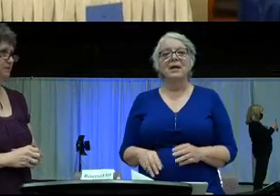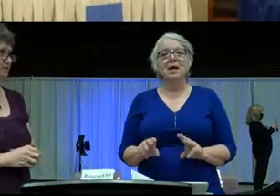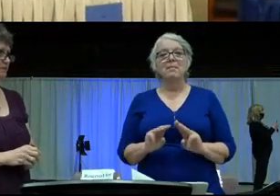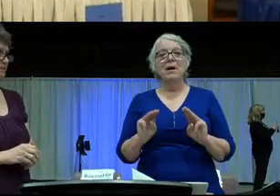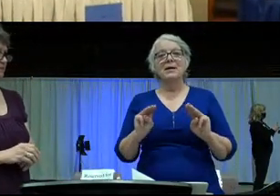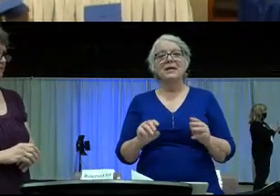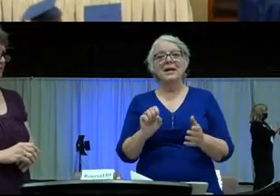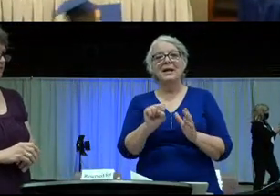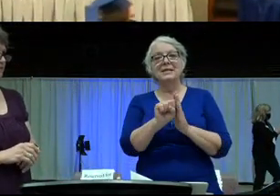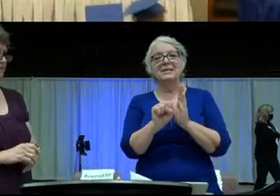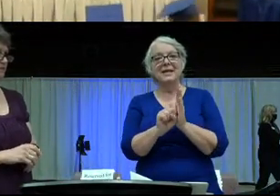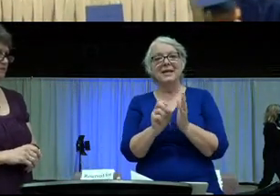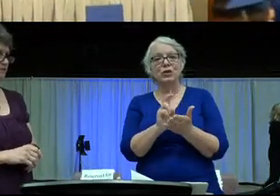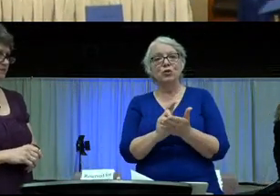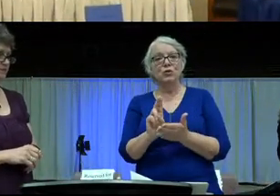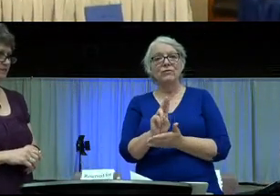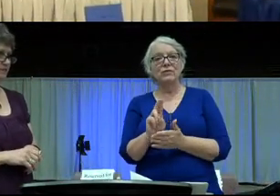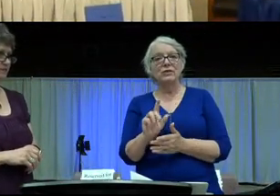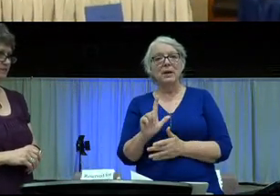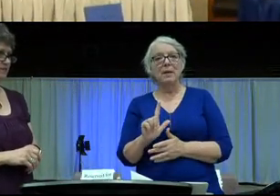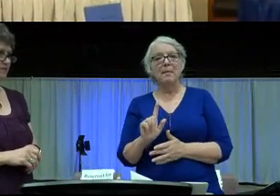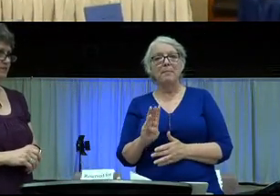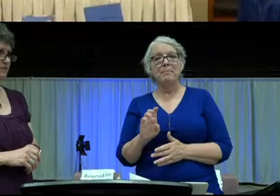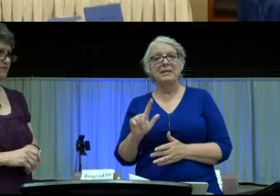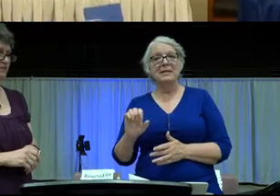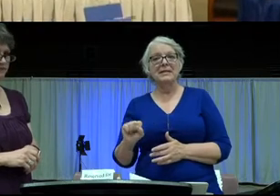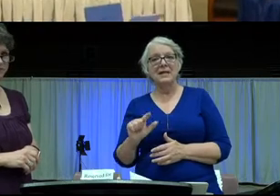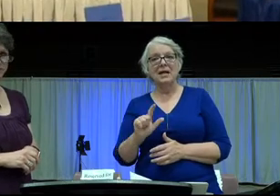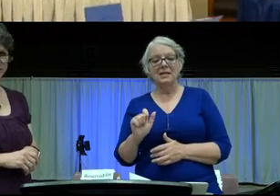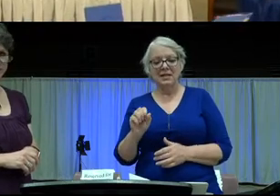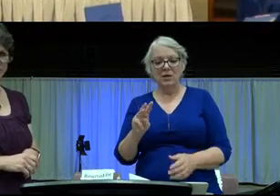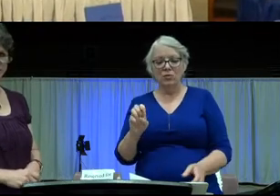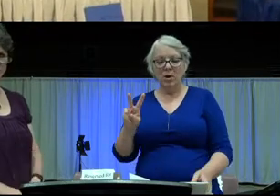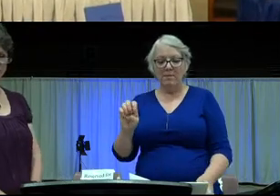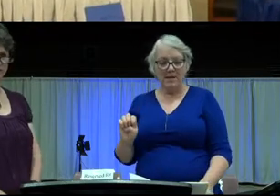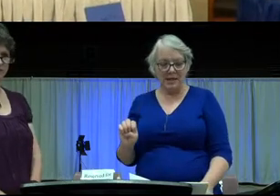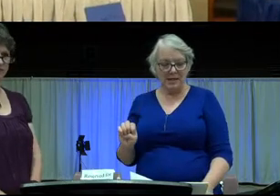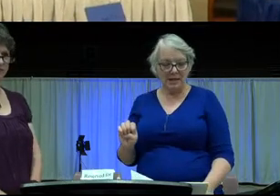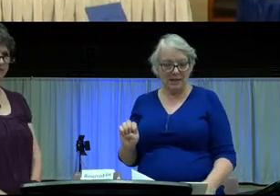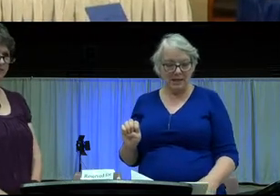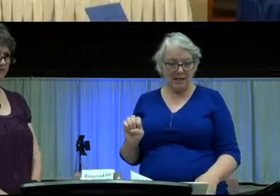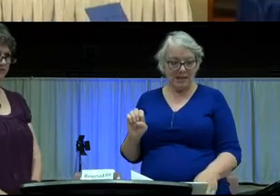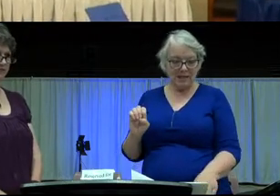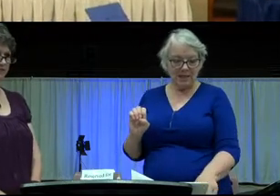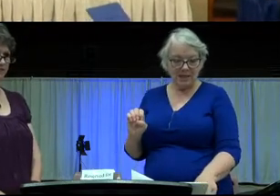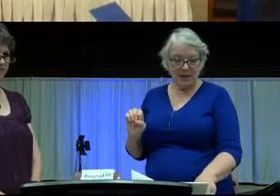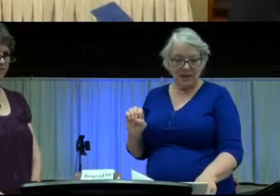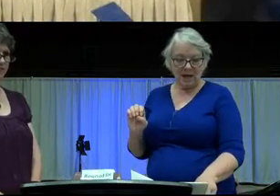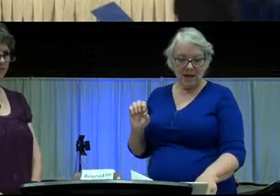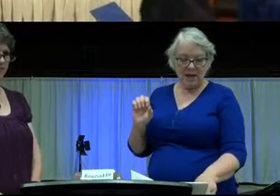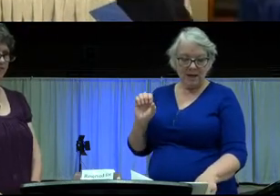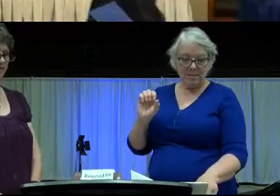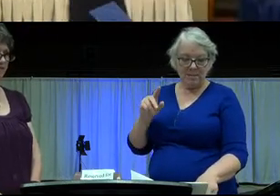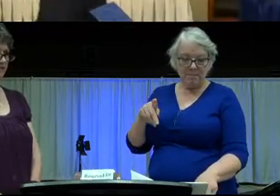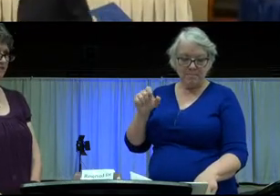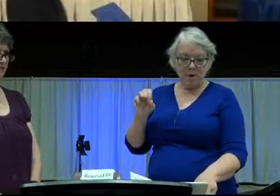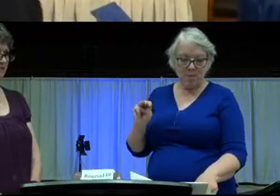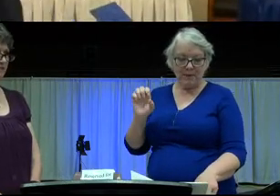Montana State University Billings, Laramie Carmen Palm Smovier, Bachelor of Science, Liberal Studies.